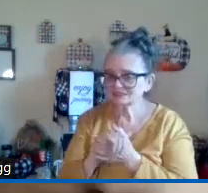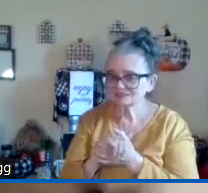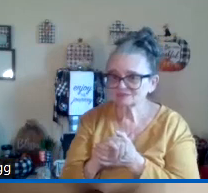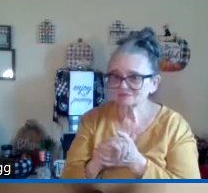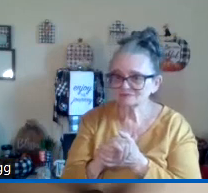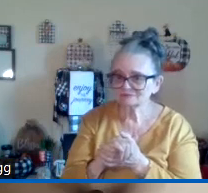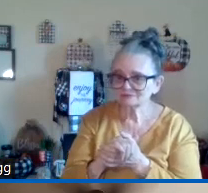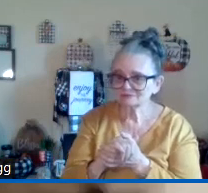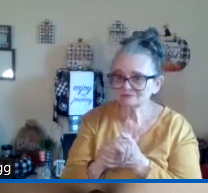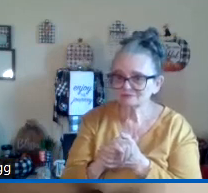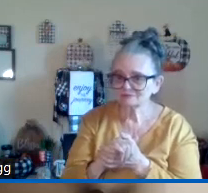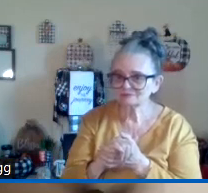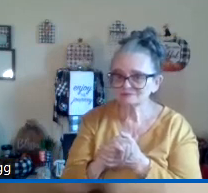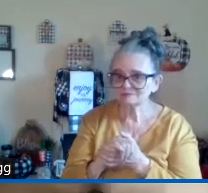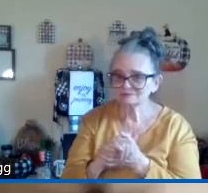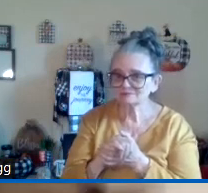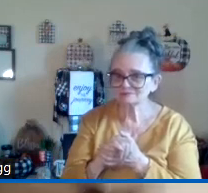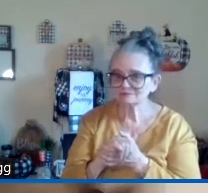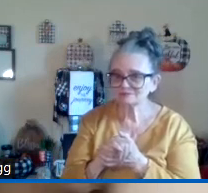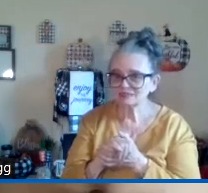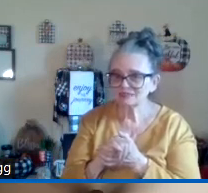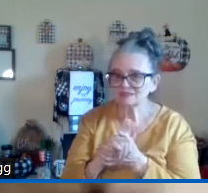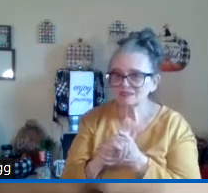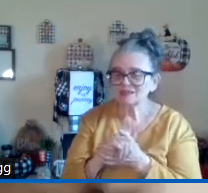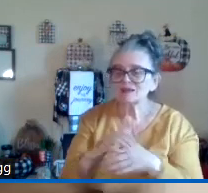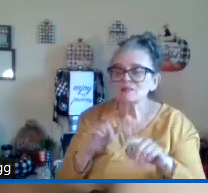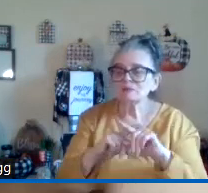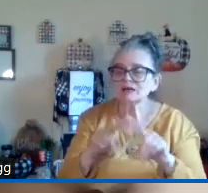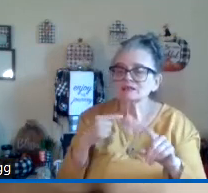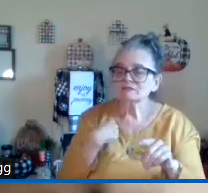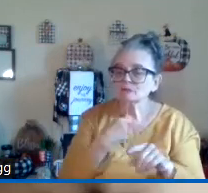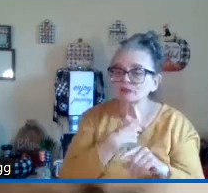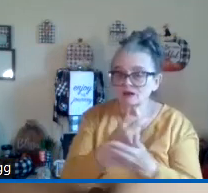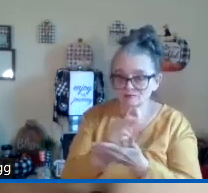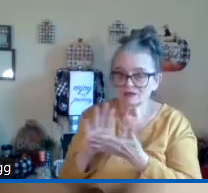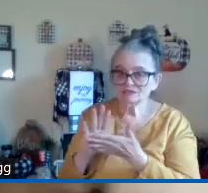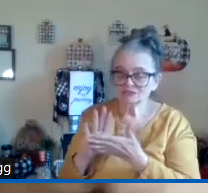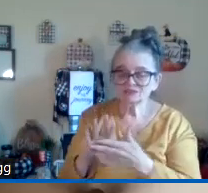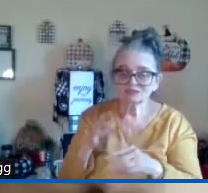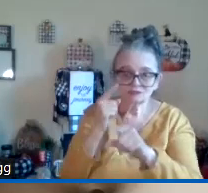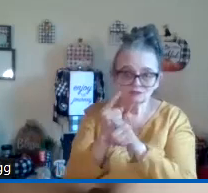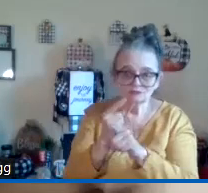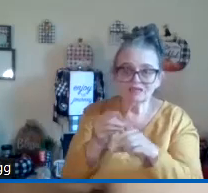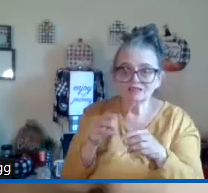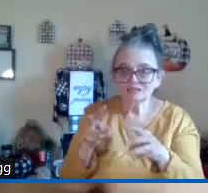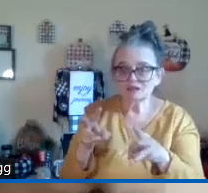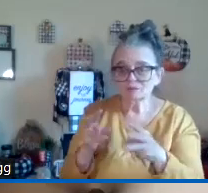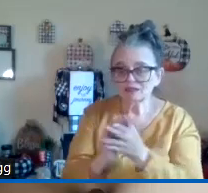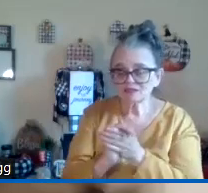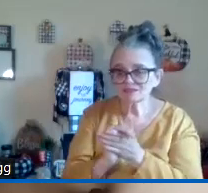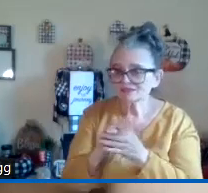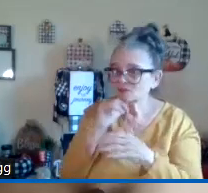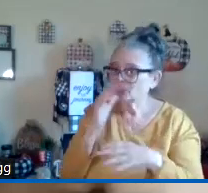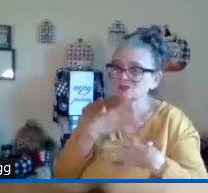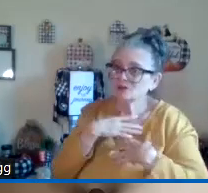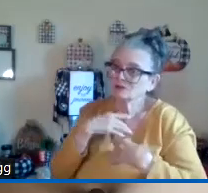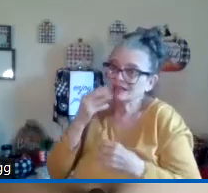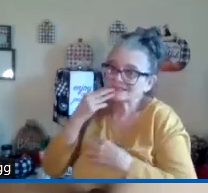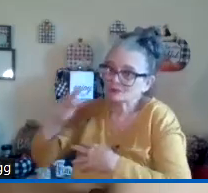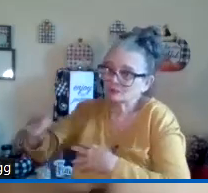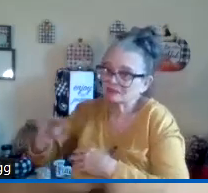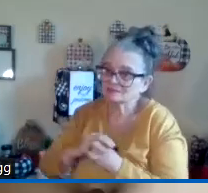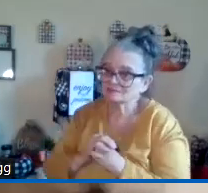truth. But you know, don't just give a person, say something good about a